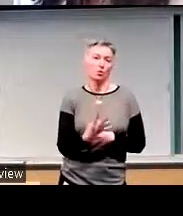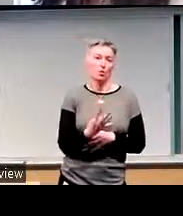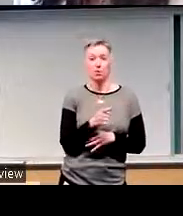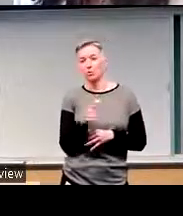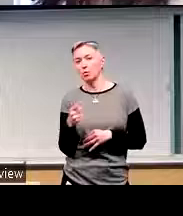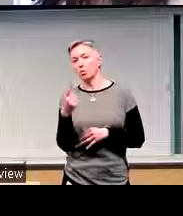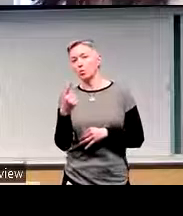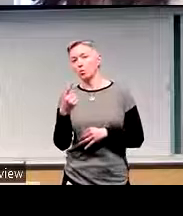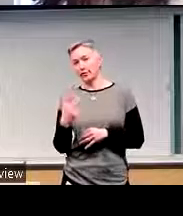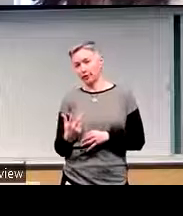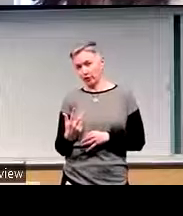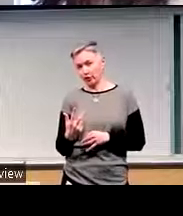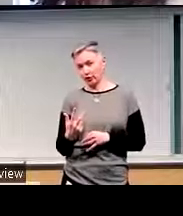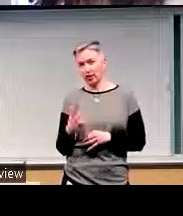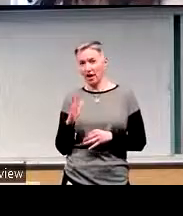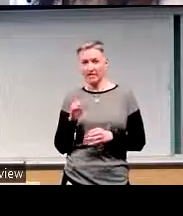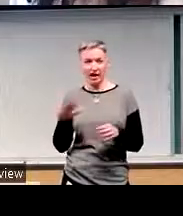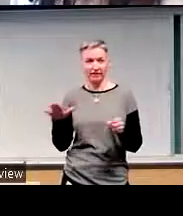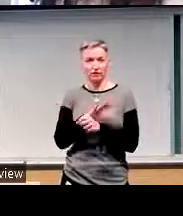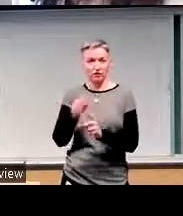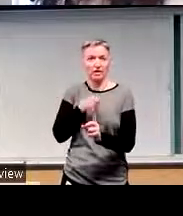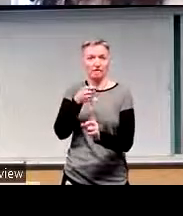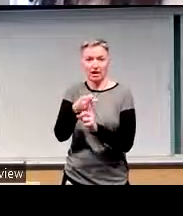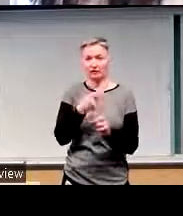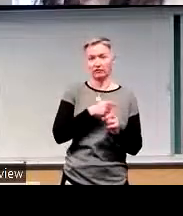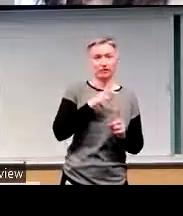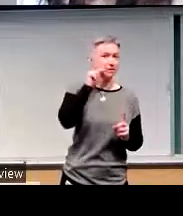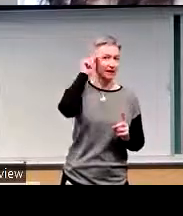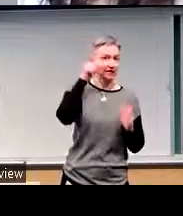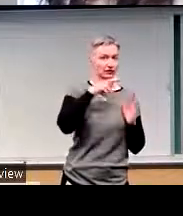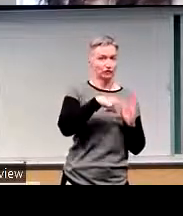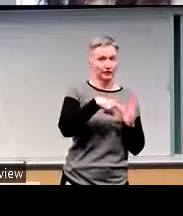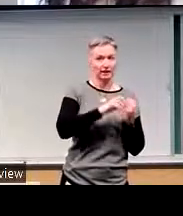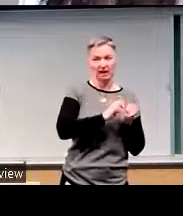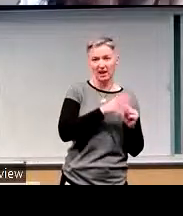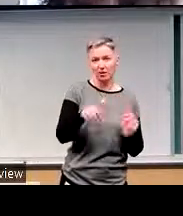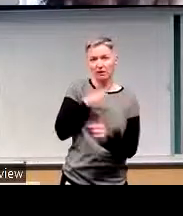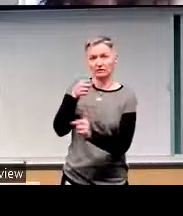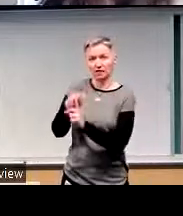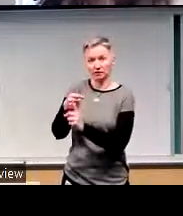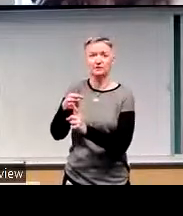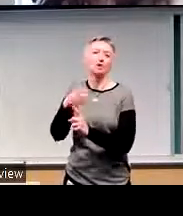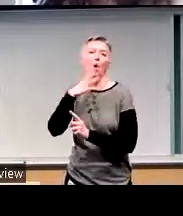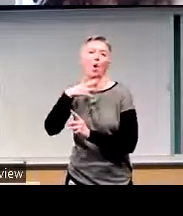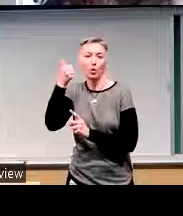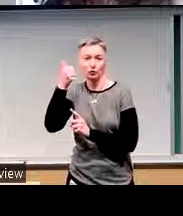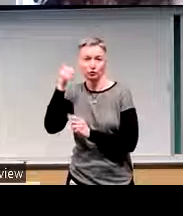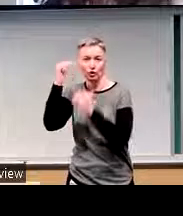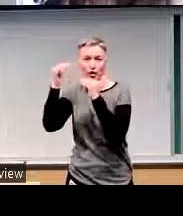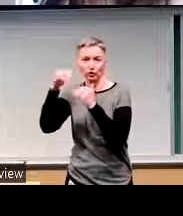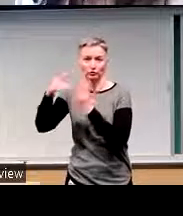1/3 of the total effect of adolescent reading on older adult social